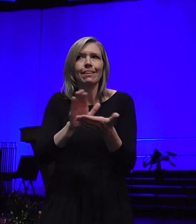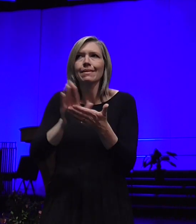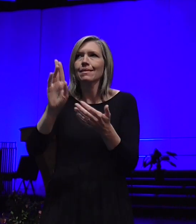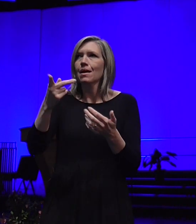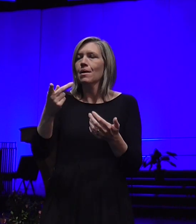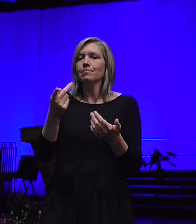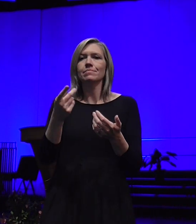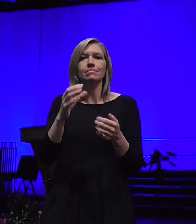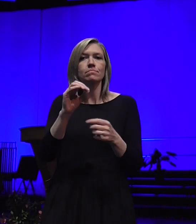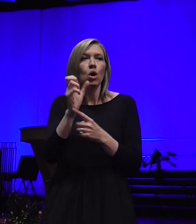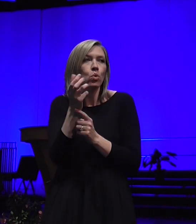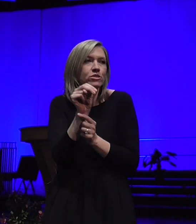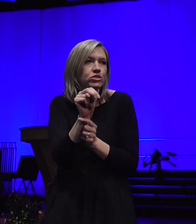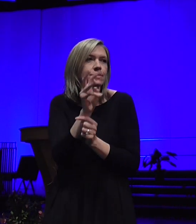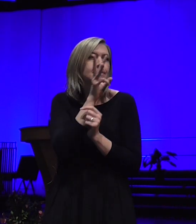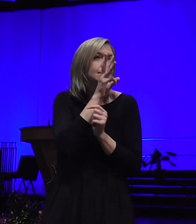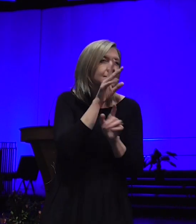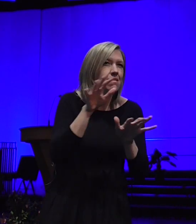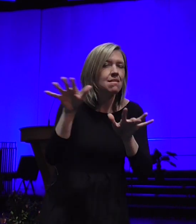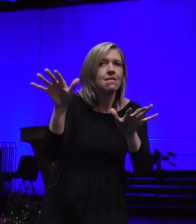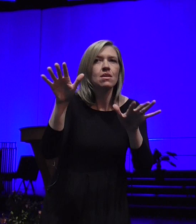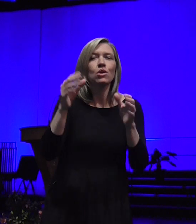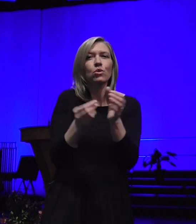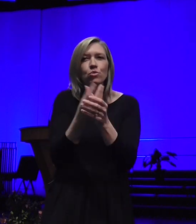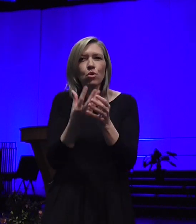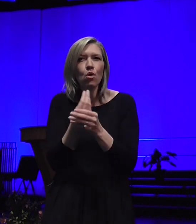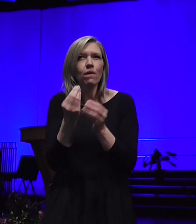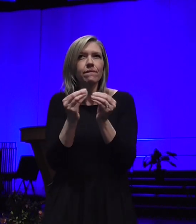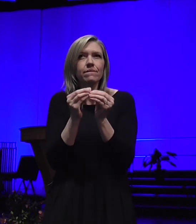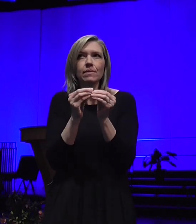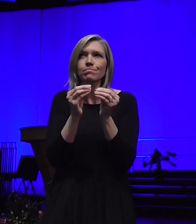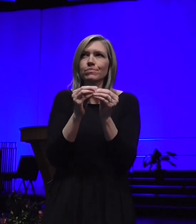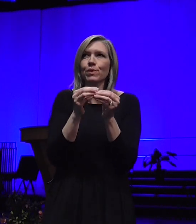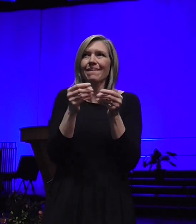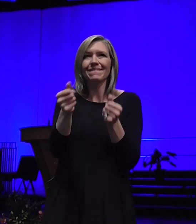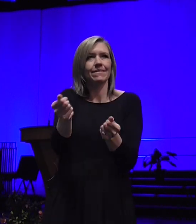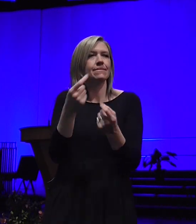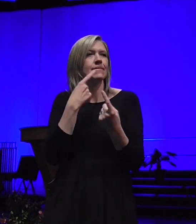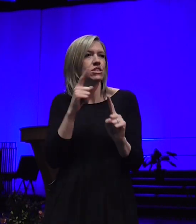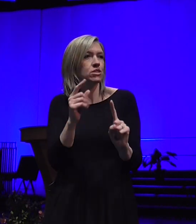up, to clean up the oceans, to grow food more efficiently,